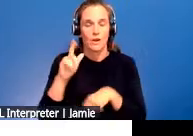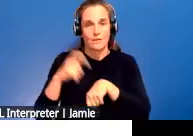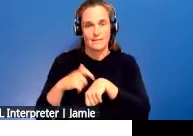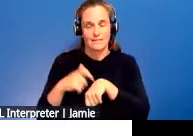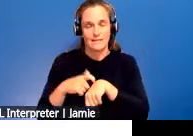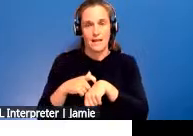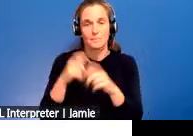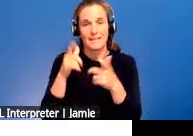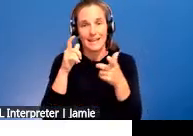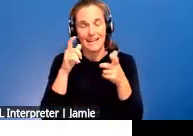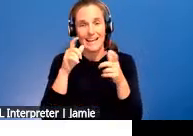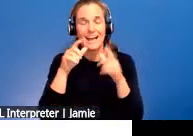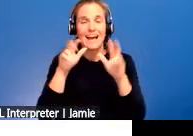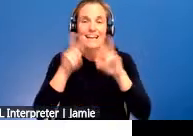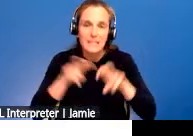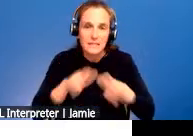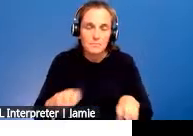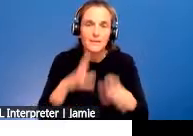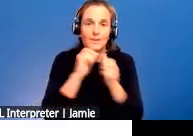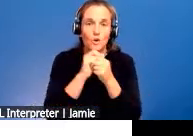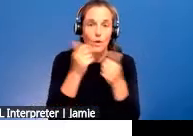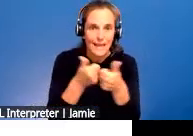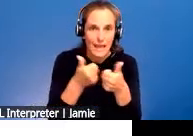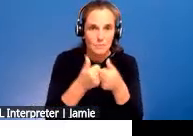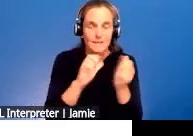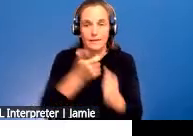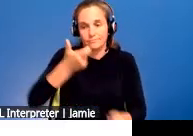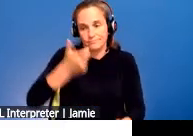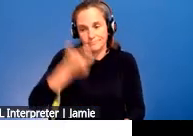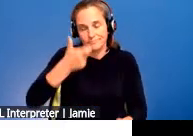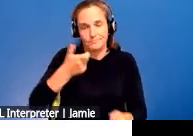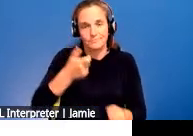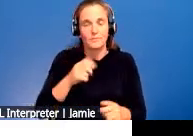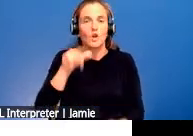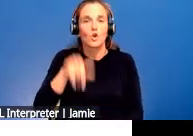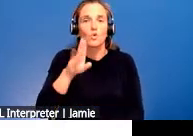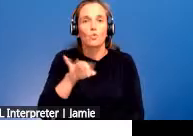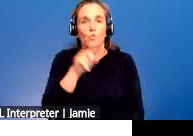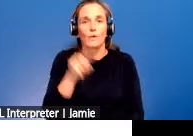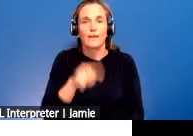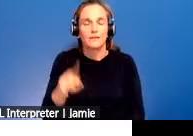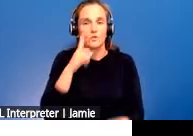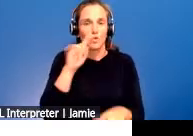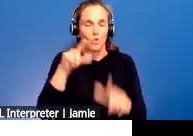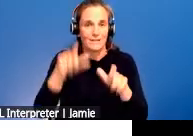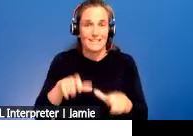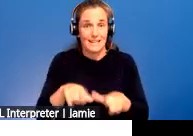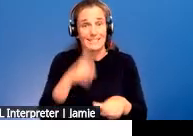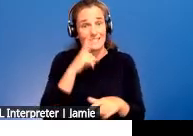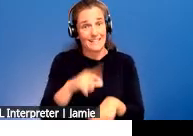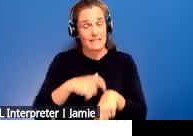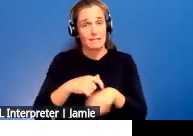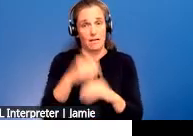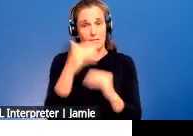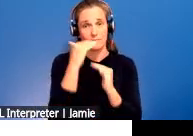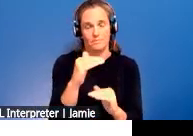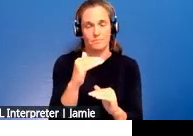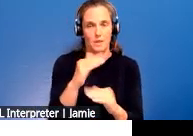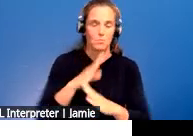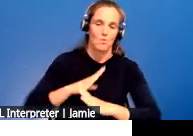were used, like a timed quiz or test, students found the time constraints prevented them from keeping up with the